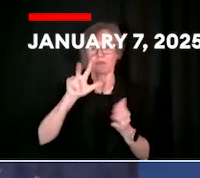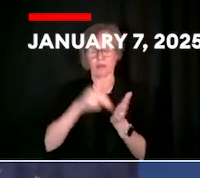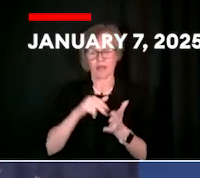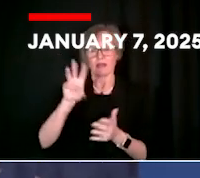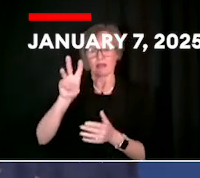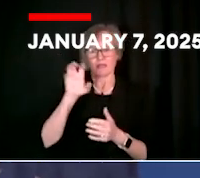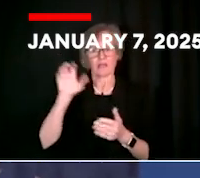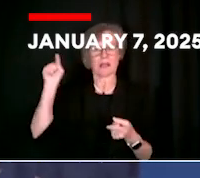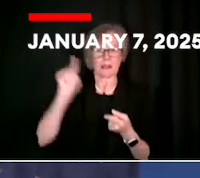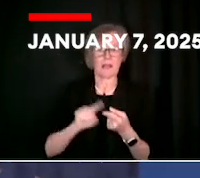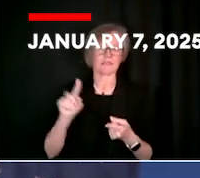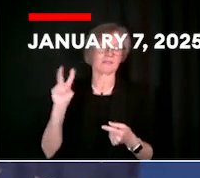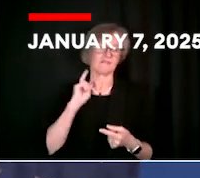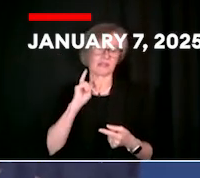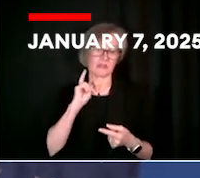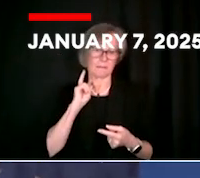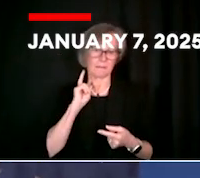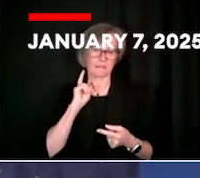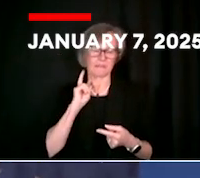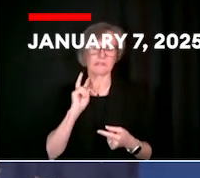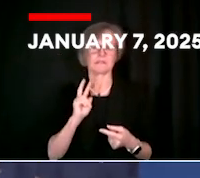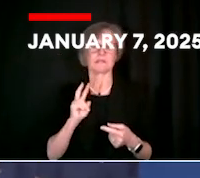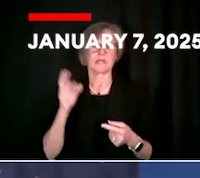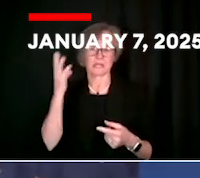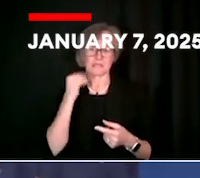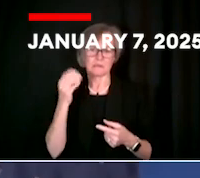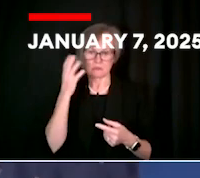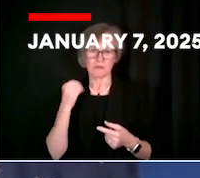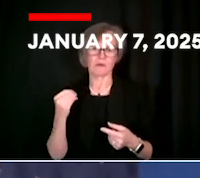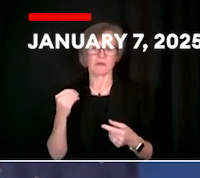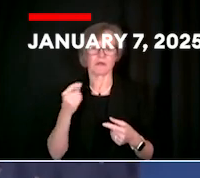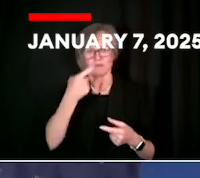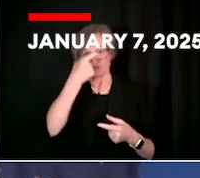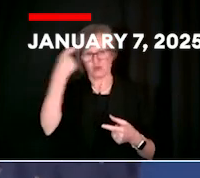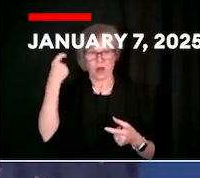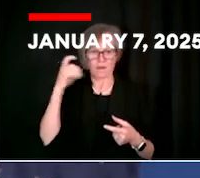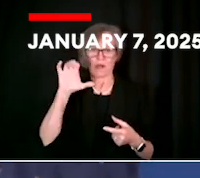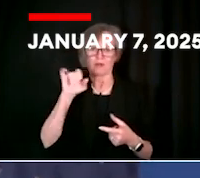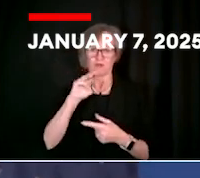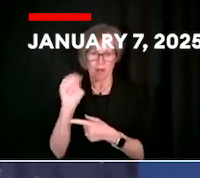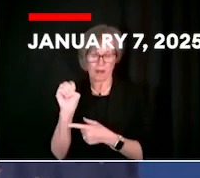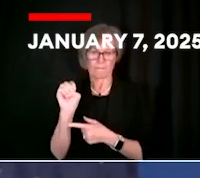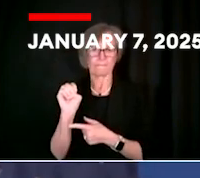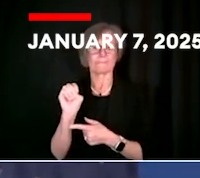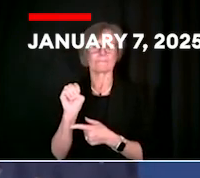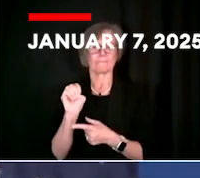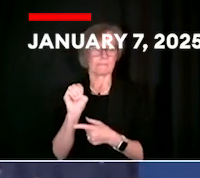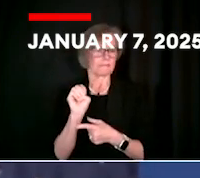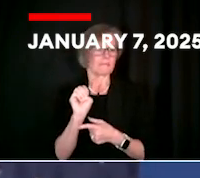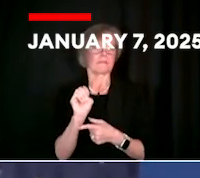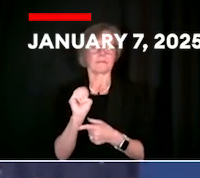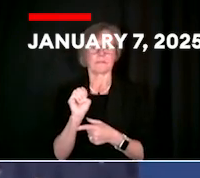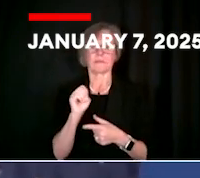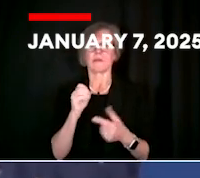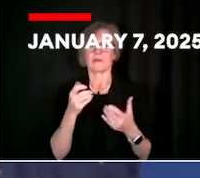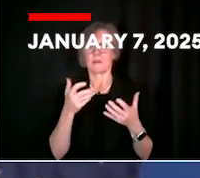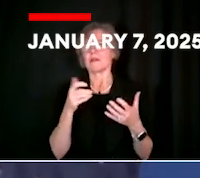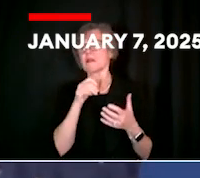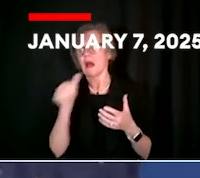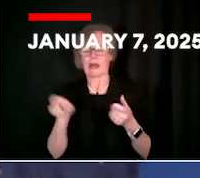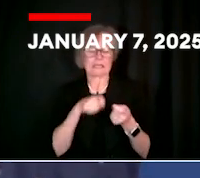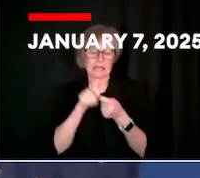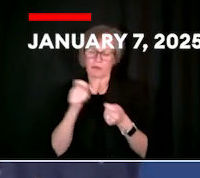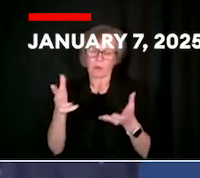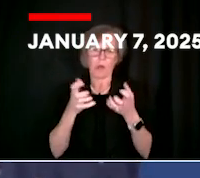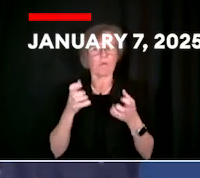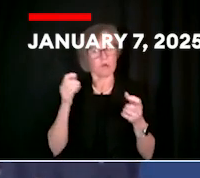less victims in experiencing the trauma of crime. It's not where we want to be, but we're moving in a direction